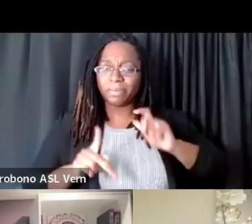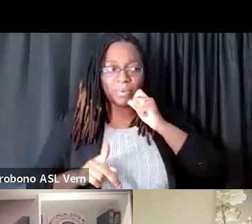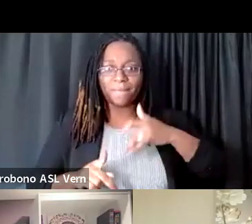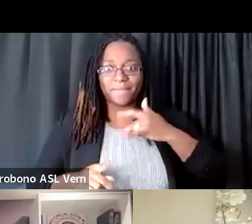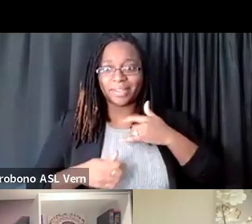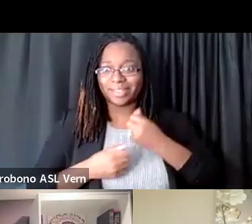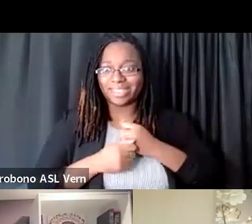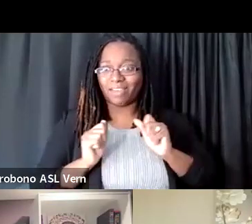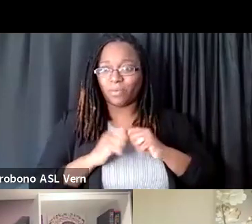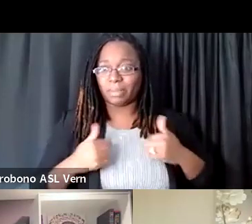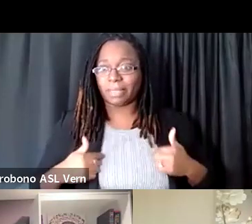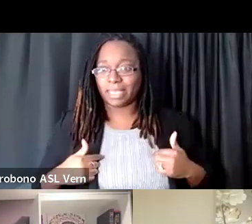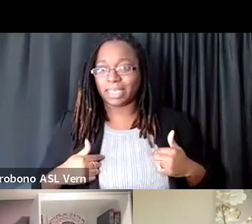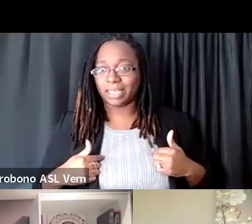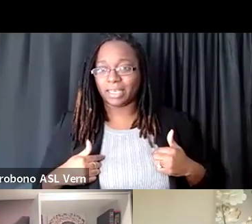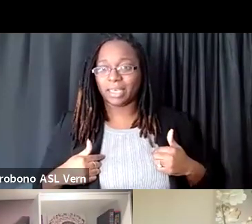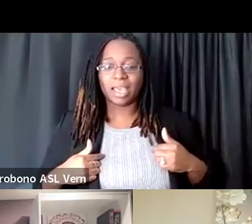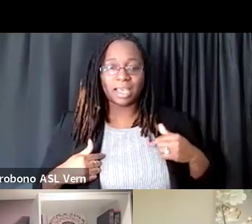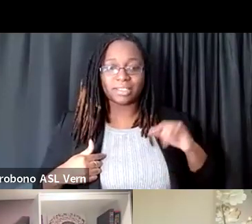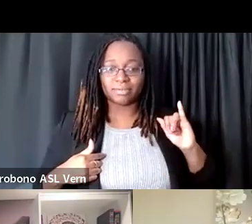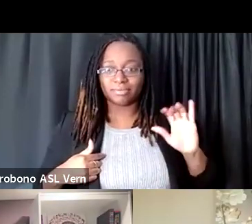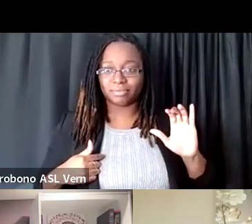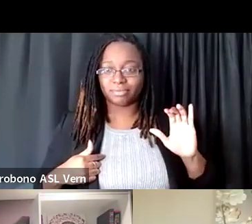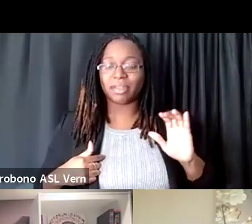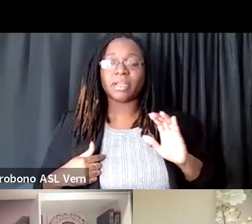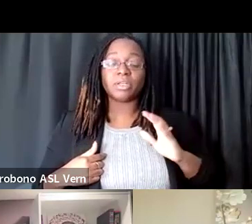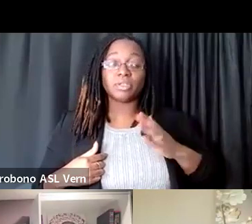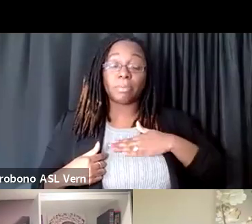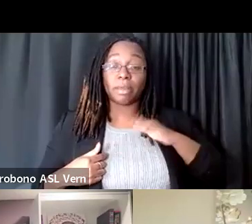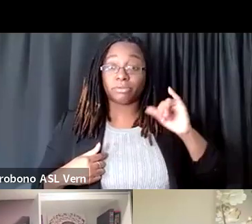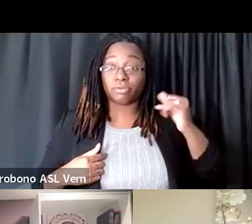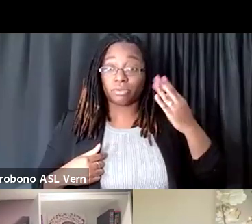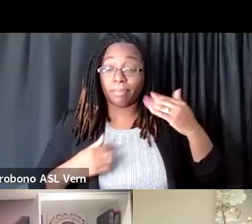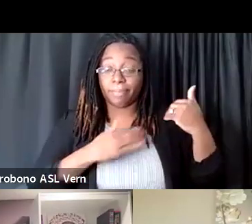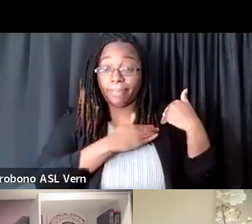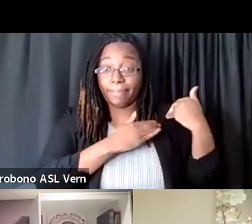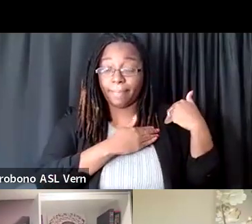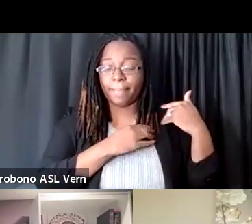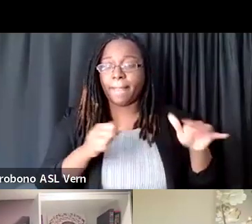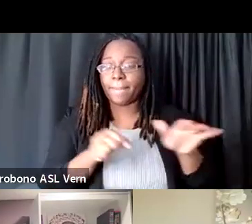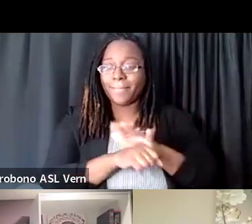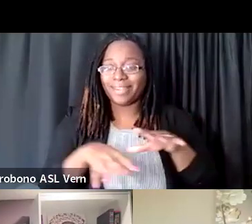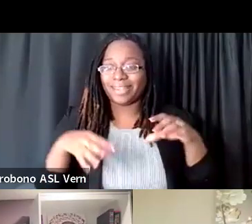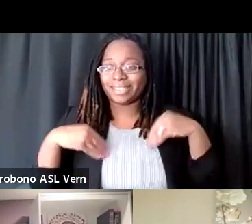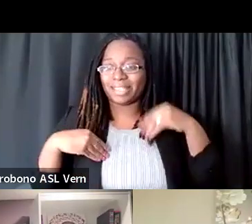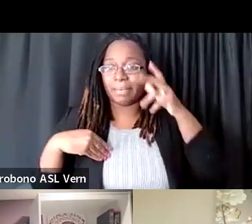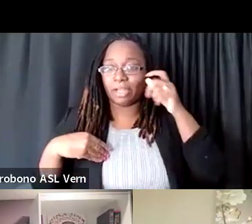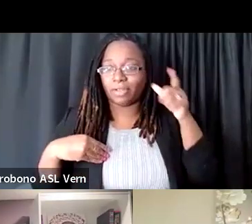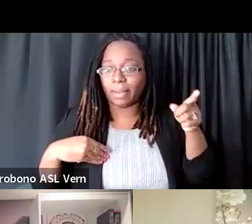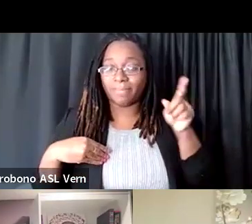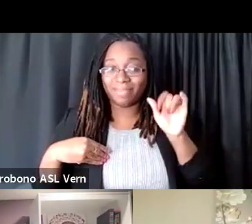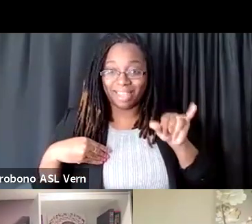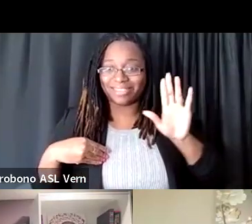safest with me as their intimacy director. And part of my job is to fully accept and hear them, because those are also